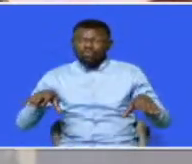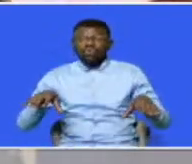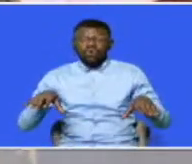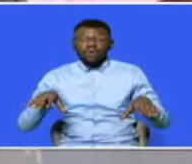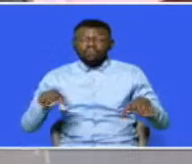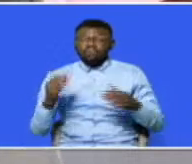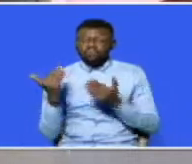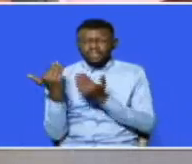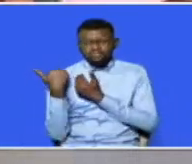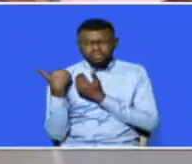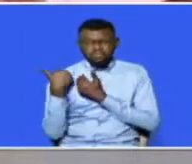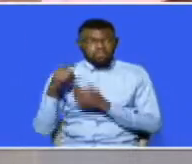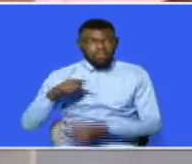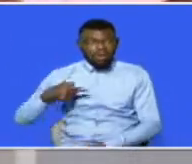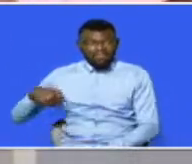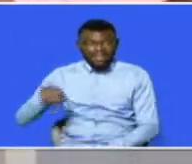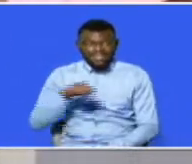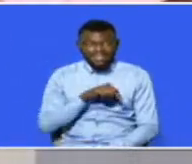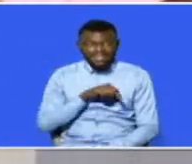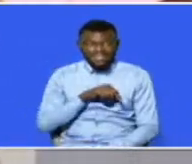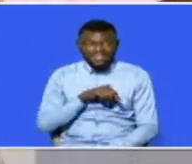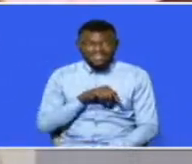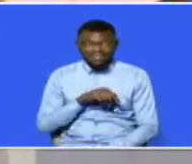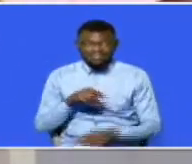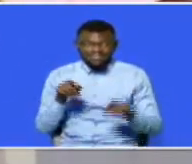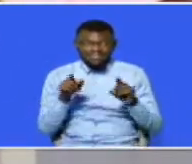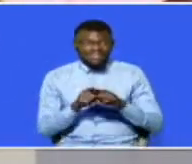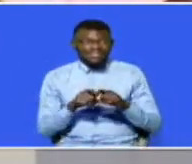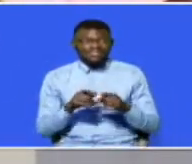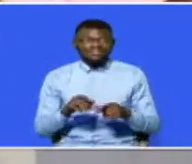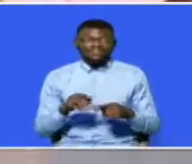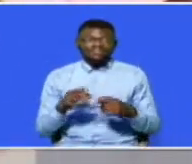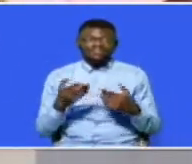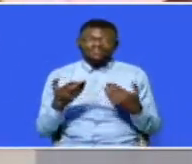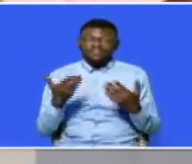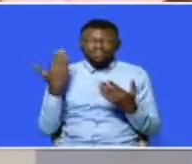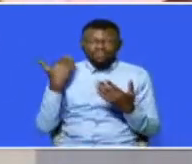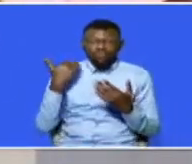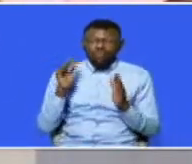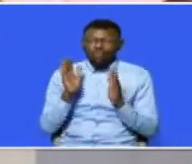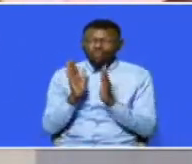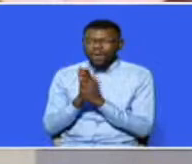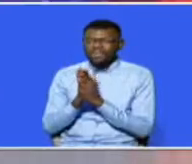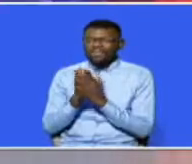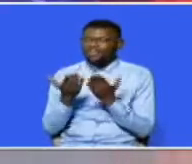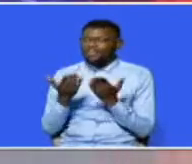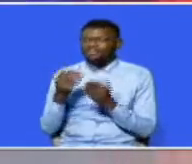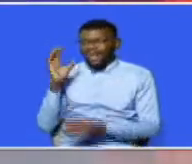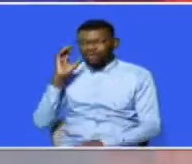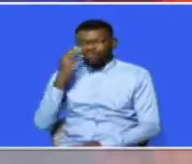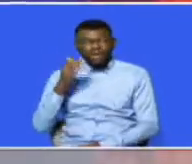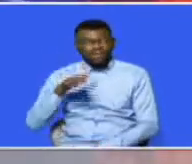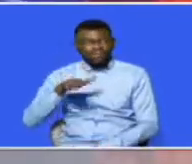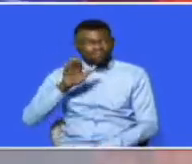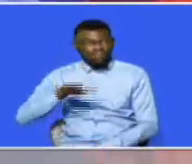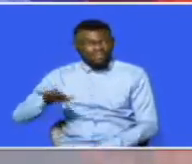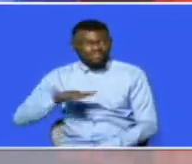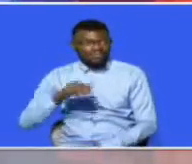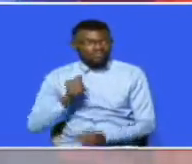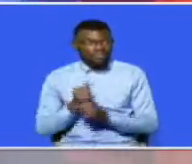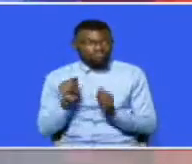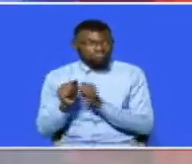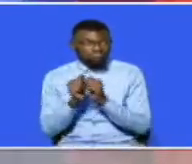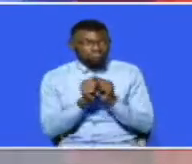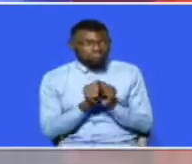Kenya. Hata CNDF ni sisi tulireta tukiwa mbunge na akina Martha Karua wakati ule. Hapa Meru